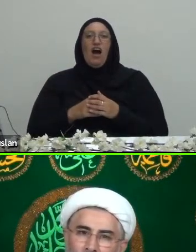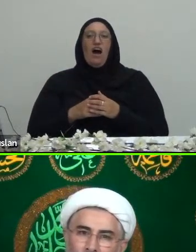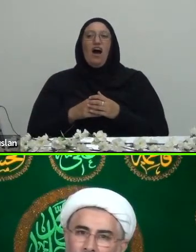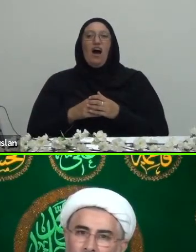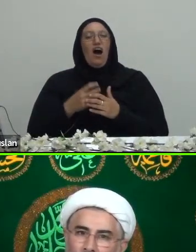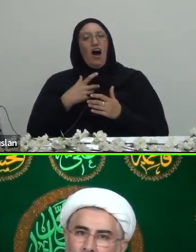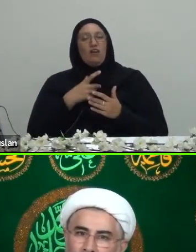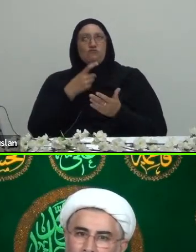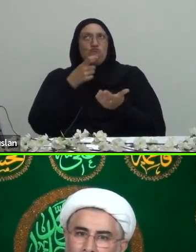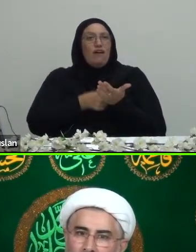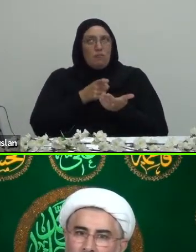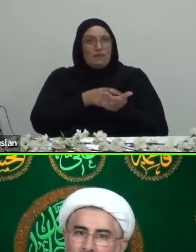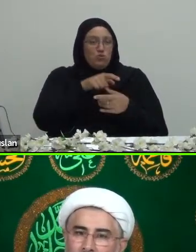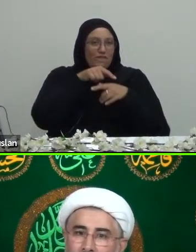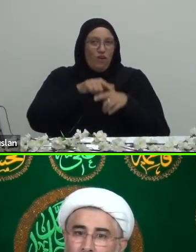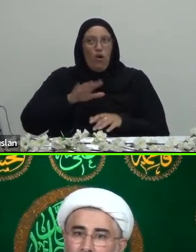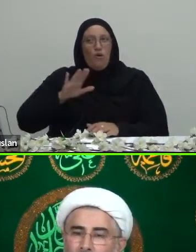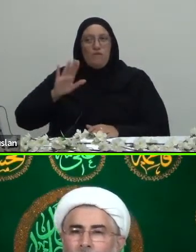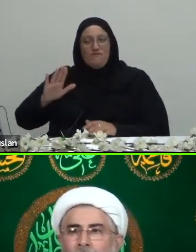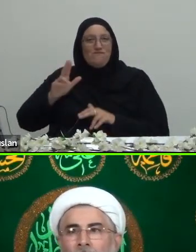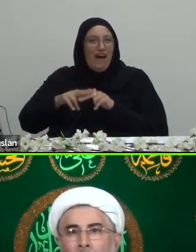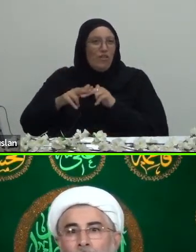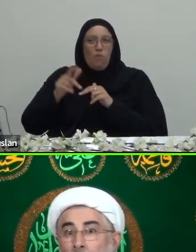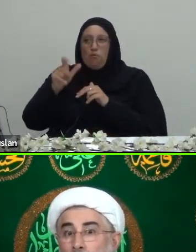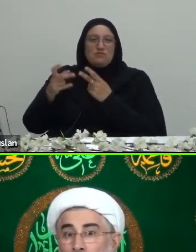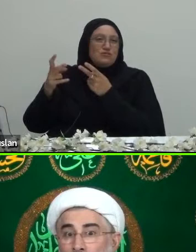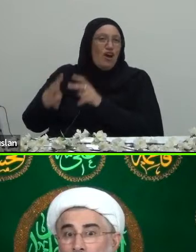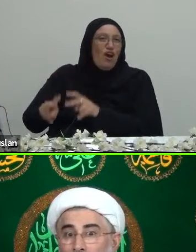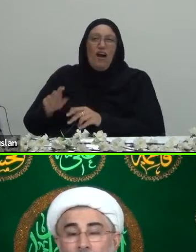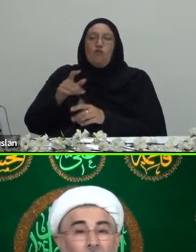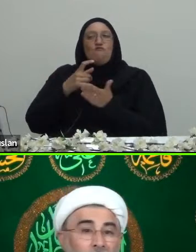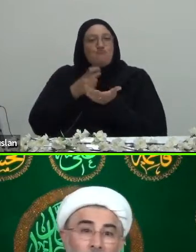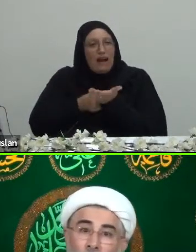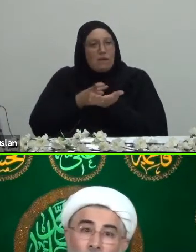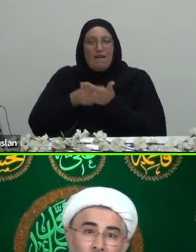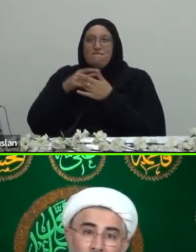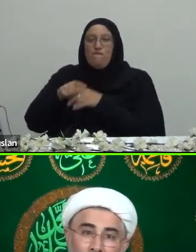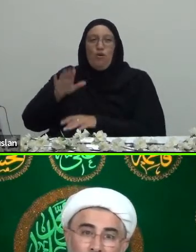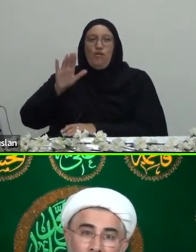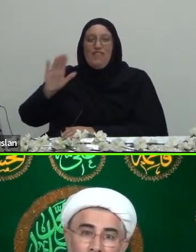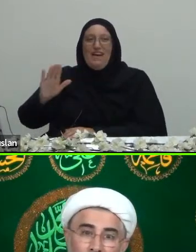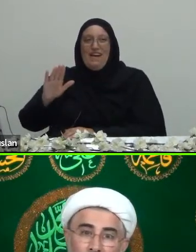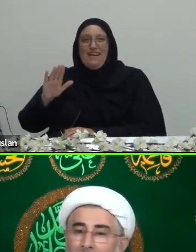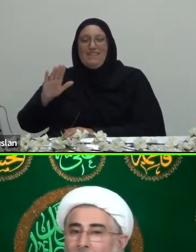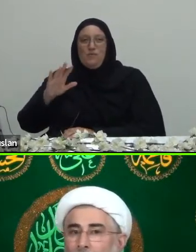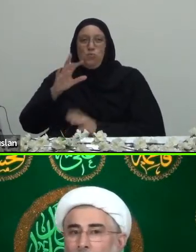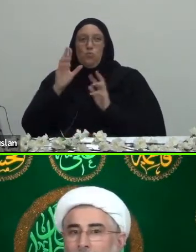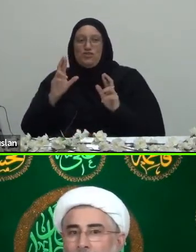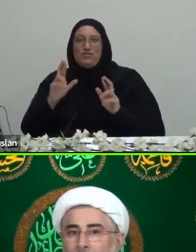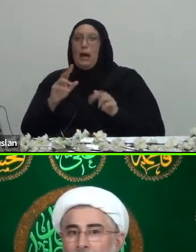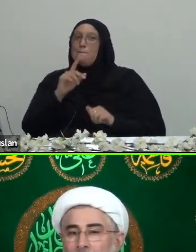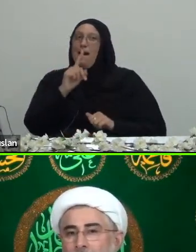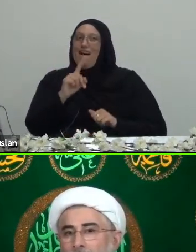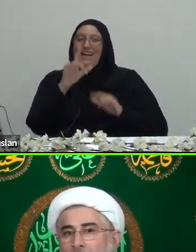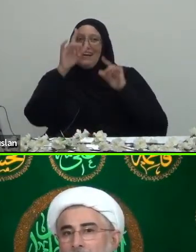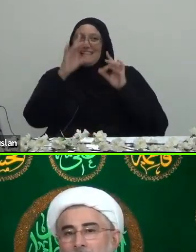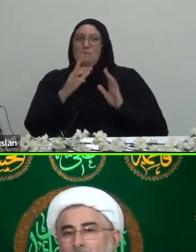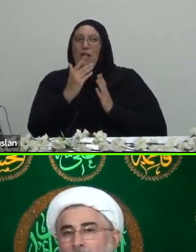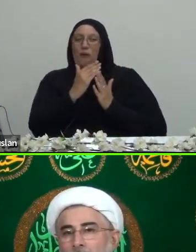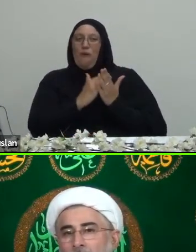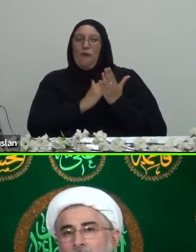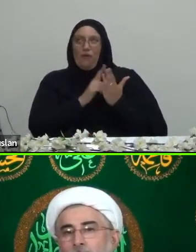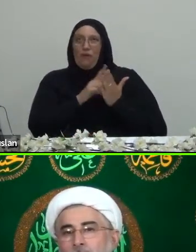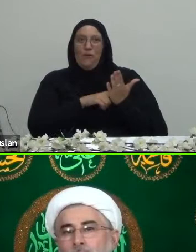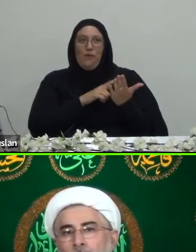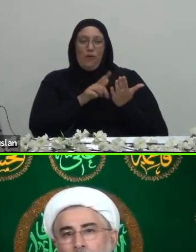father or the mother or the deceased dear one. But jurisprudentially, there is no obligation. They have always the right to say that